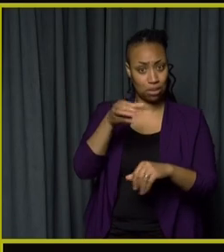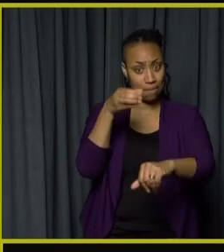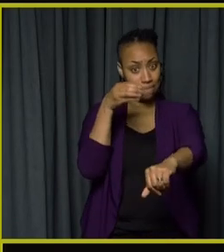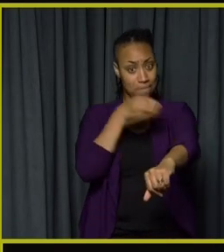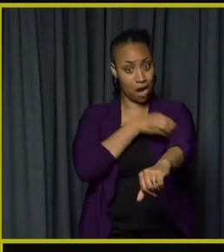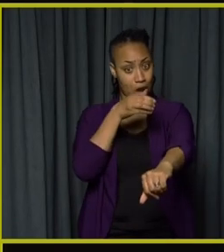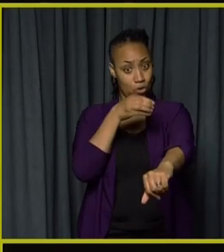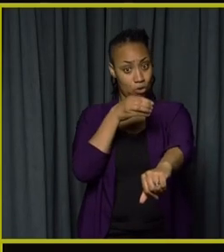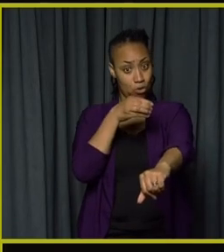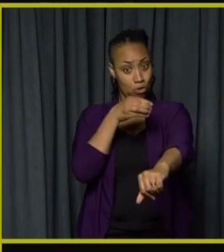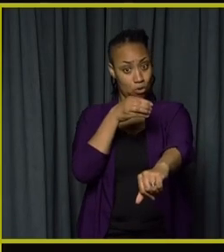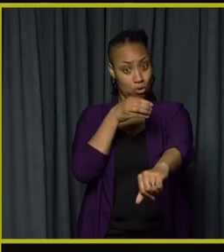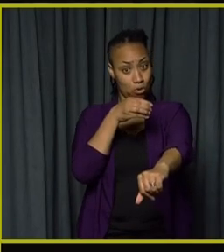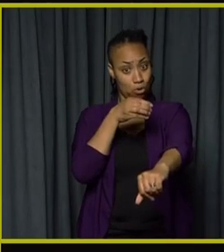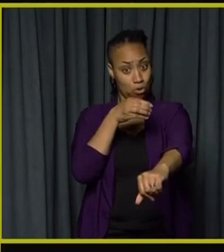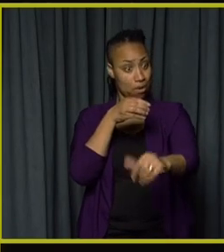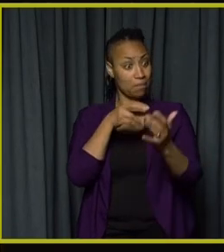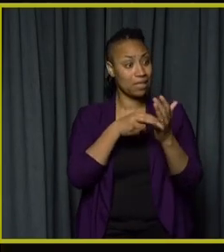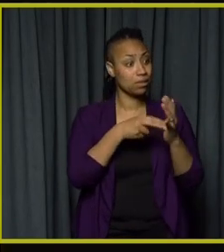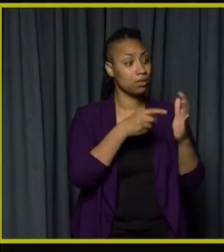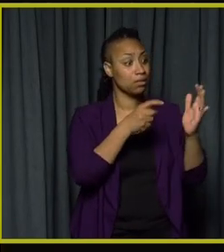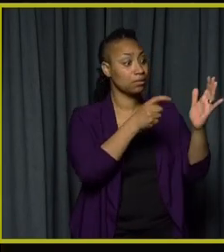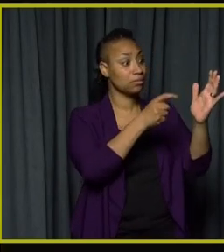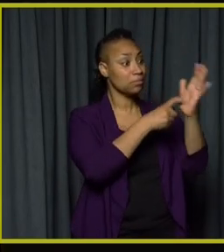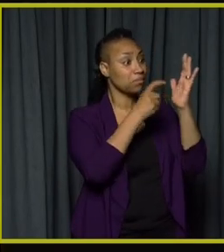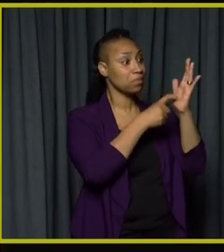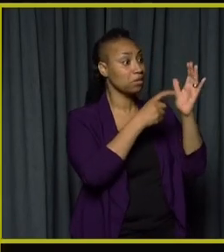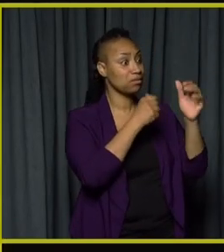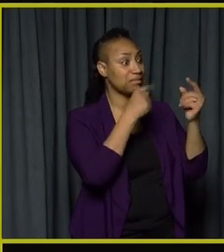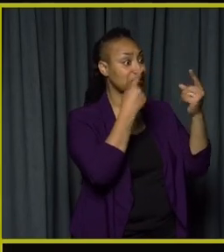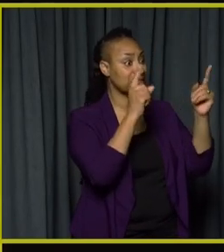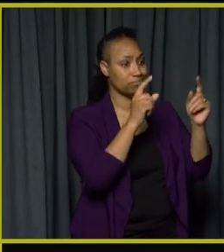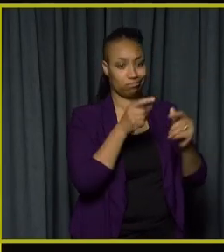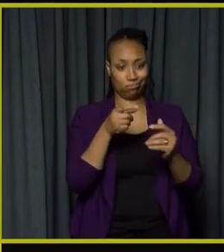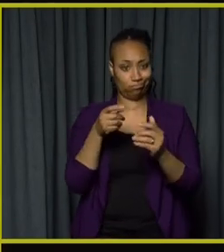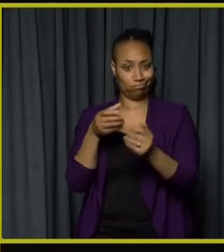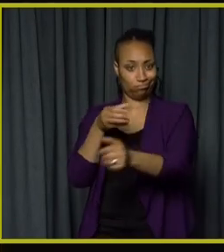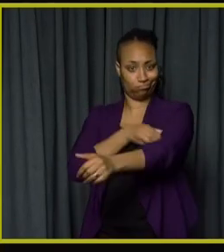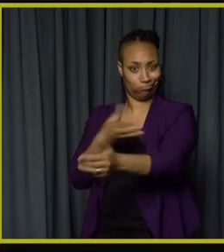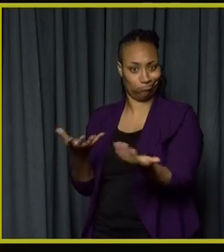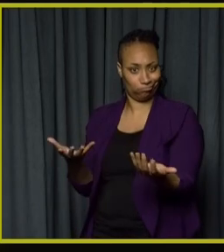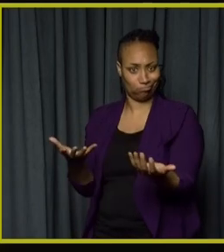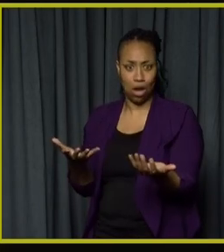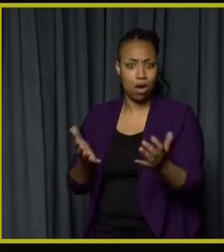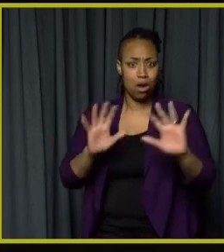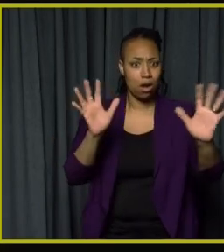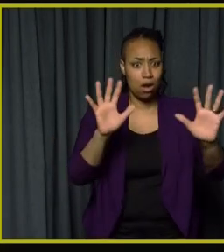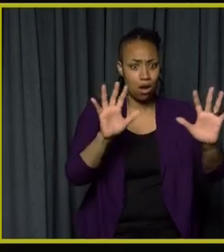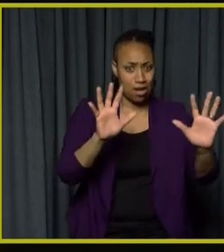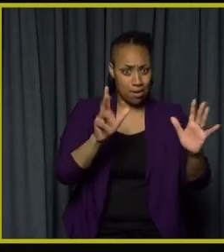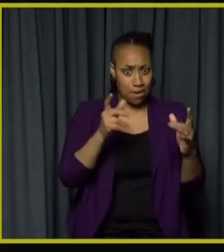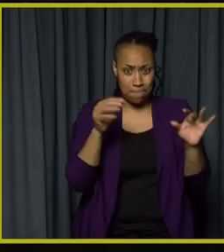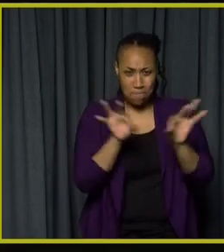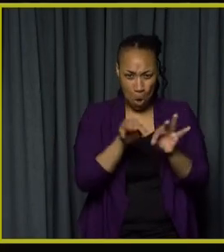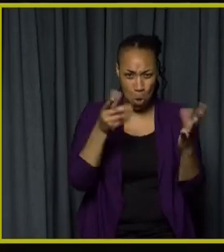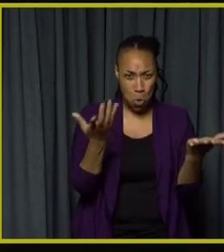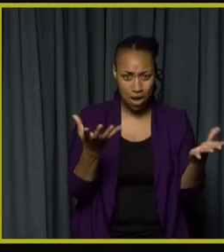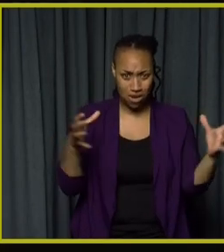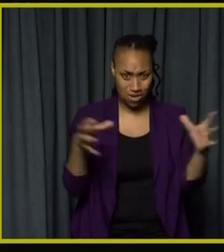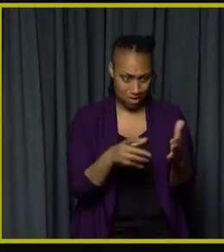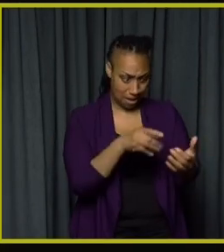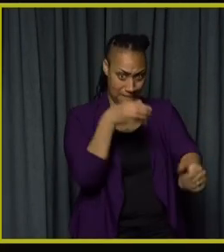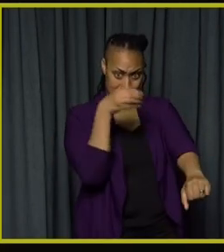that's true, but Brittany Cooper's recent book, Eloquent Rage, adds a crucial point. Power concedes